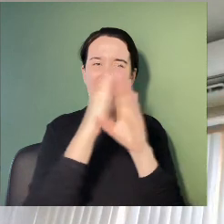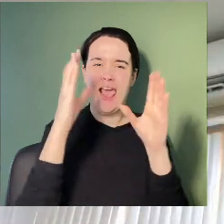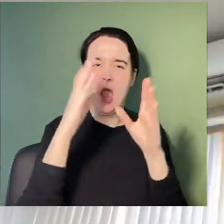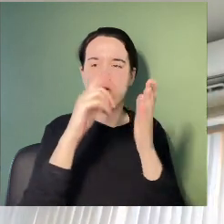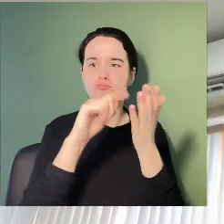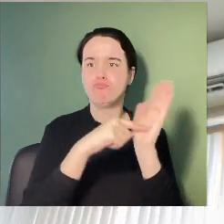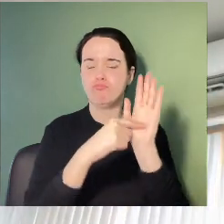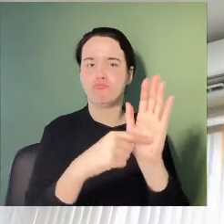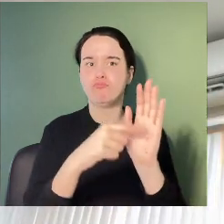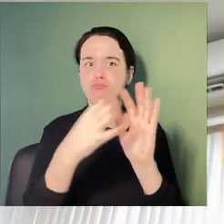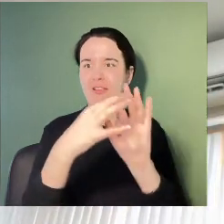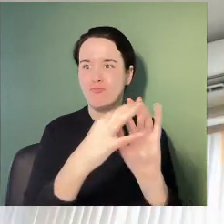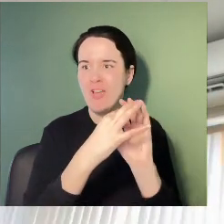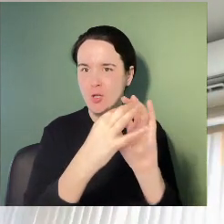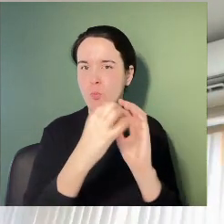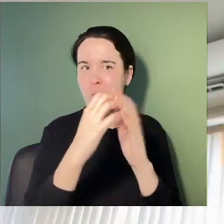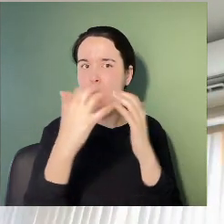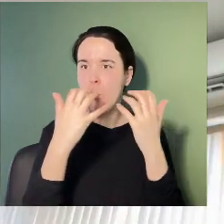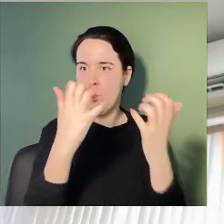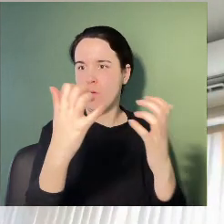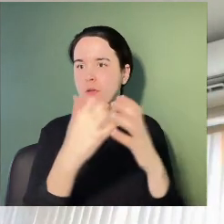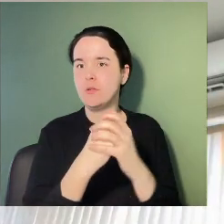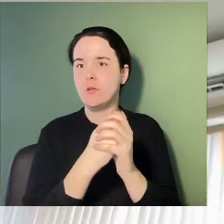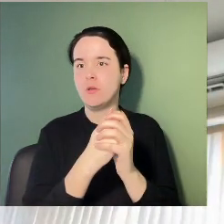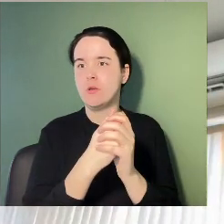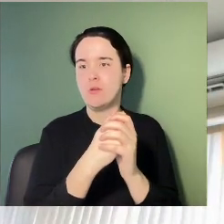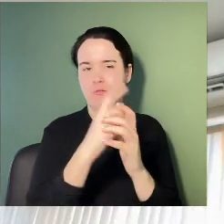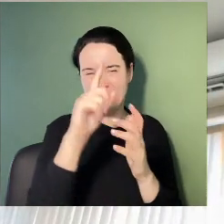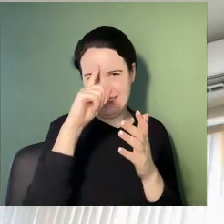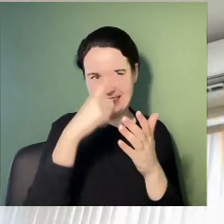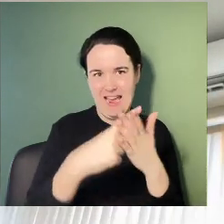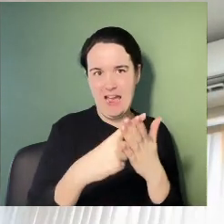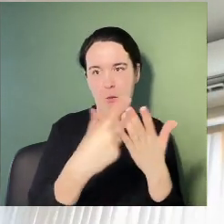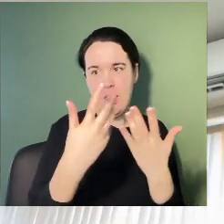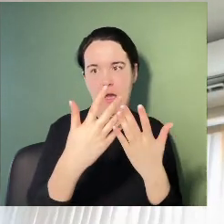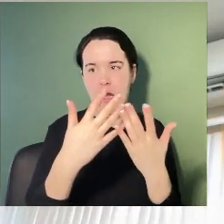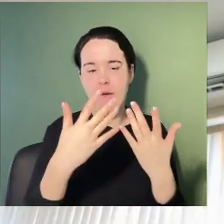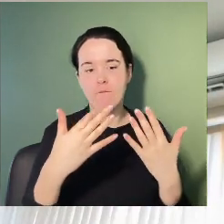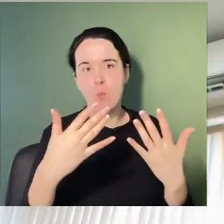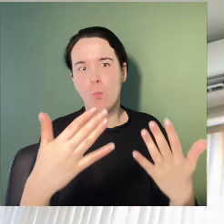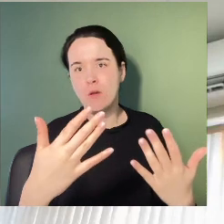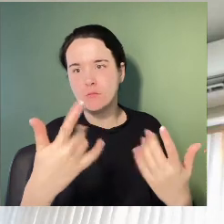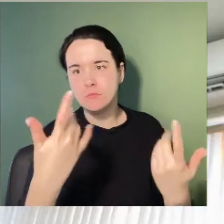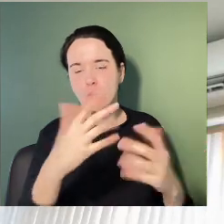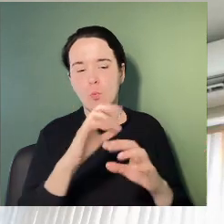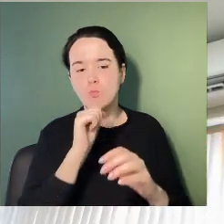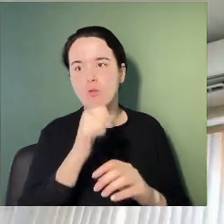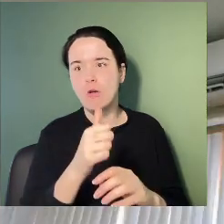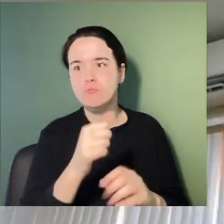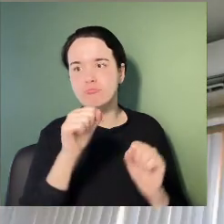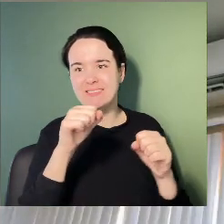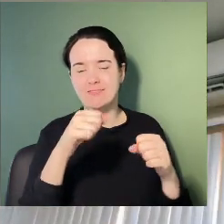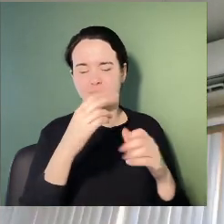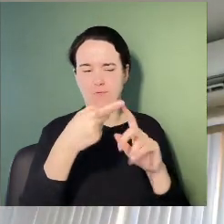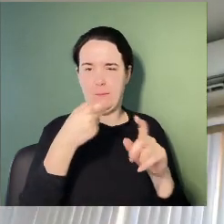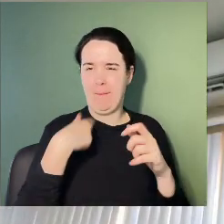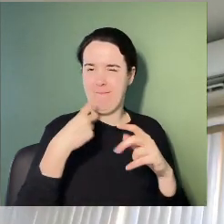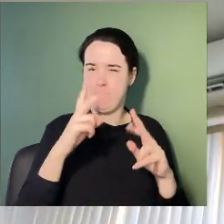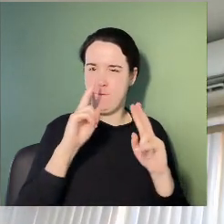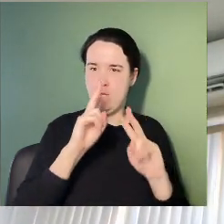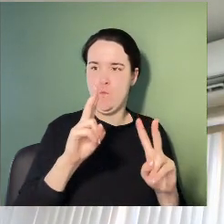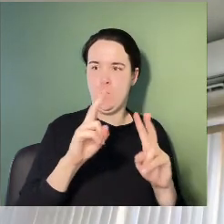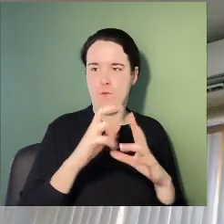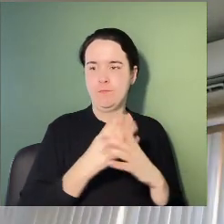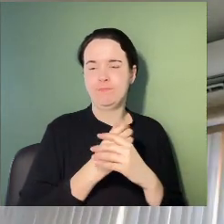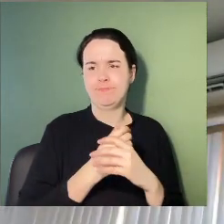can decide whether you want to go with this or not. I think so, from my view.